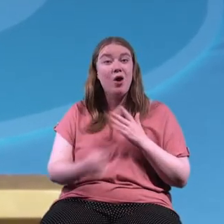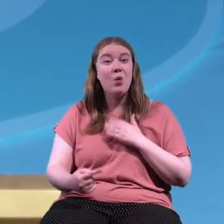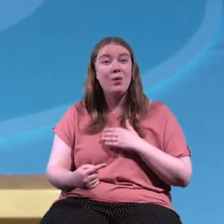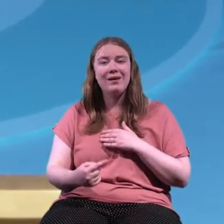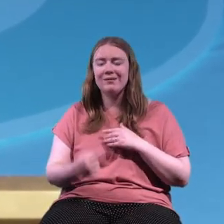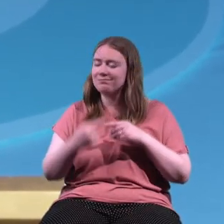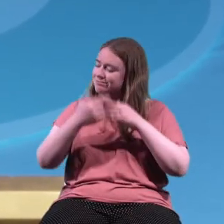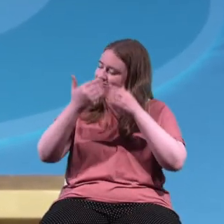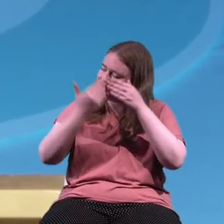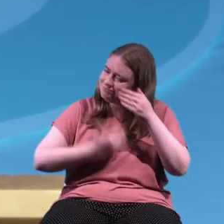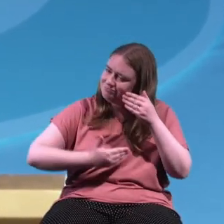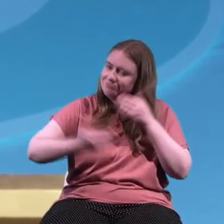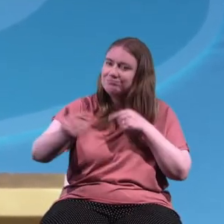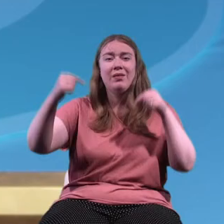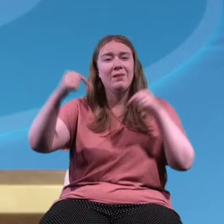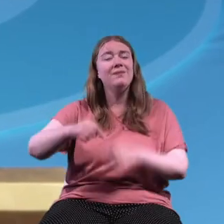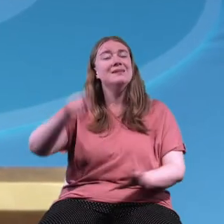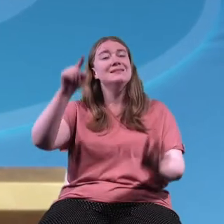year.